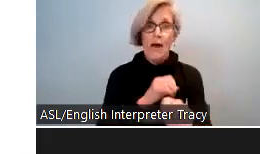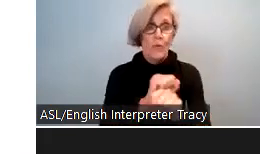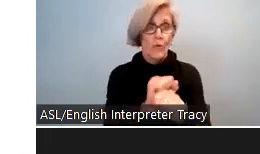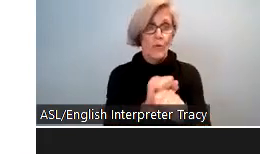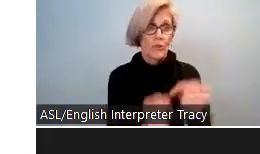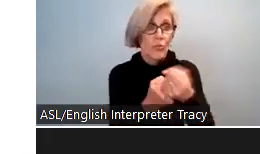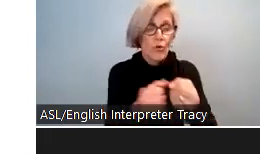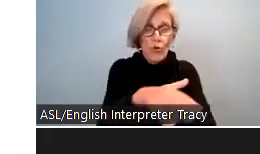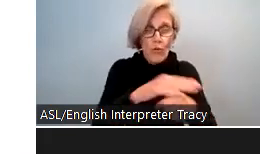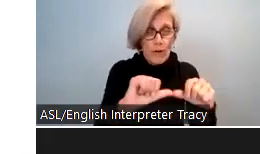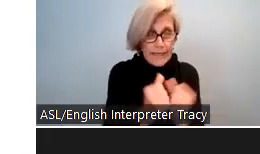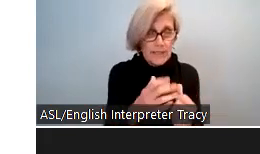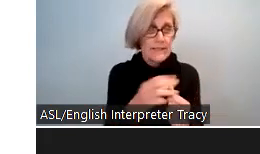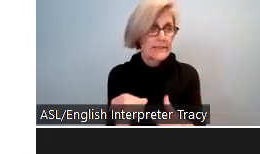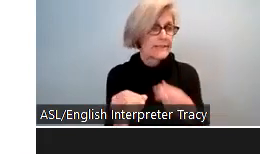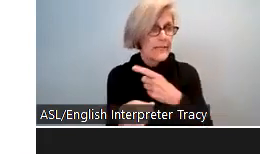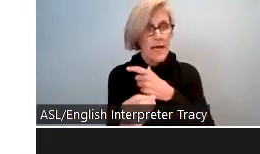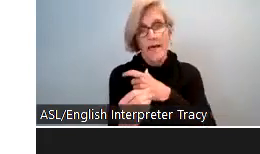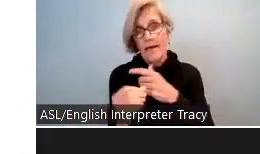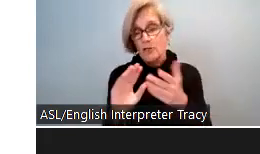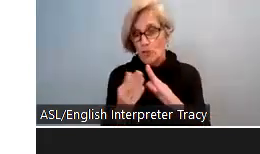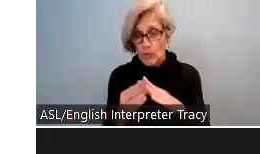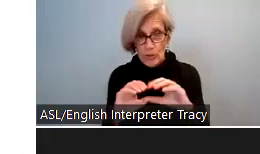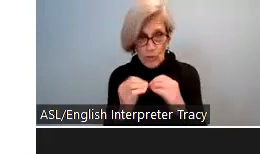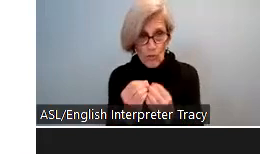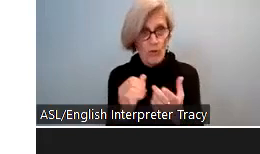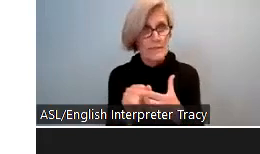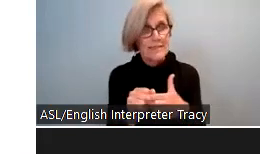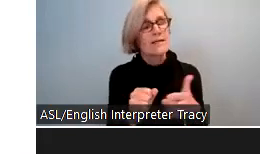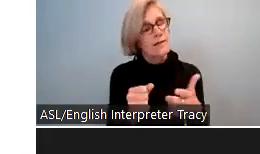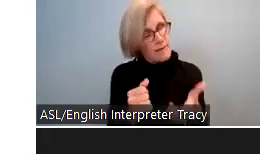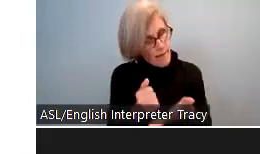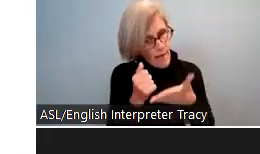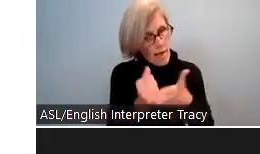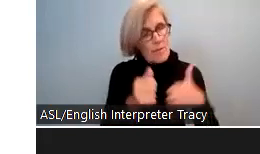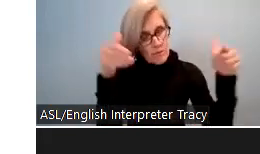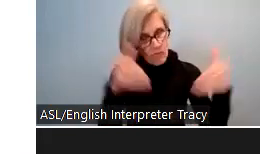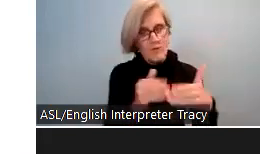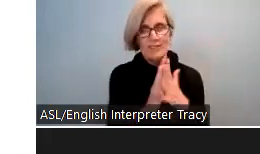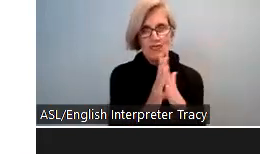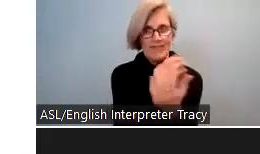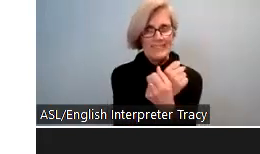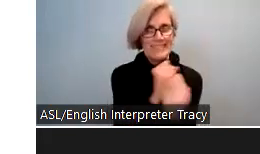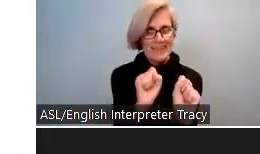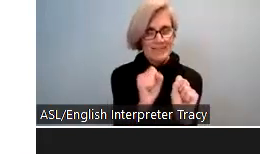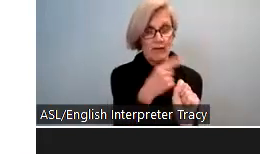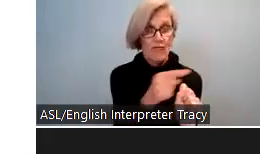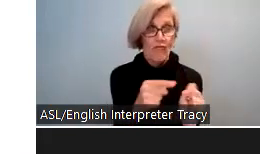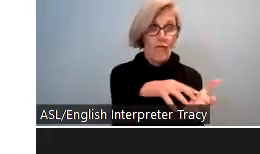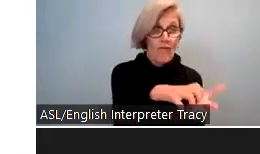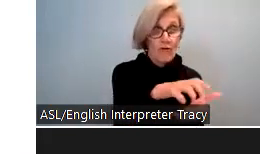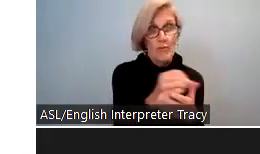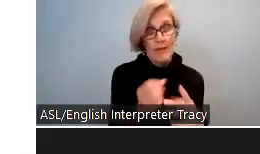and community-based organizations to address the traffic safety of vulnerable and impacted roadway users in